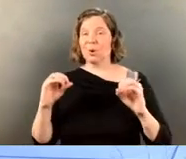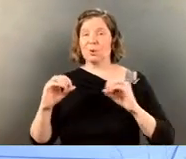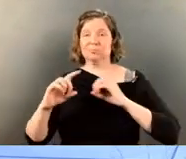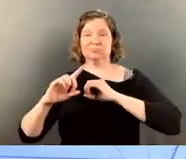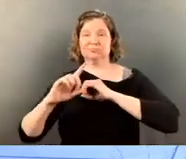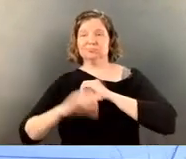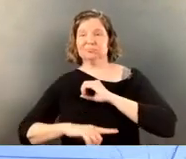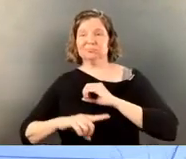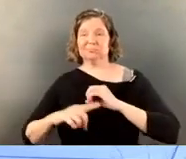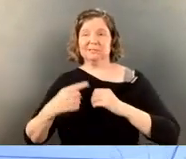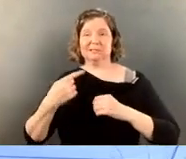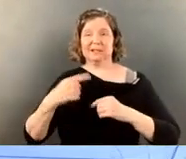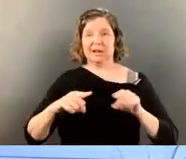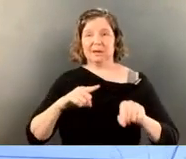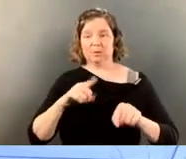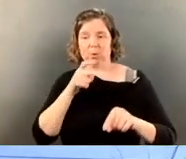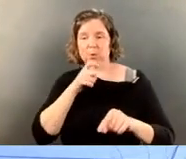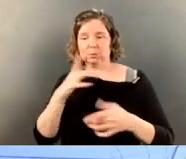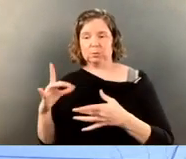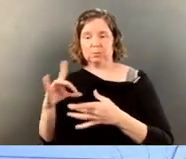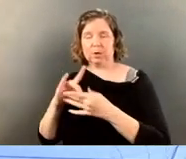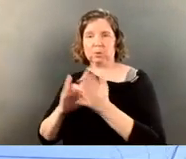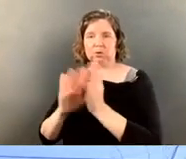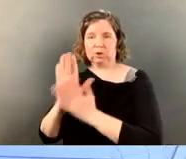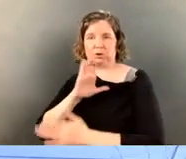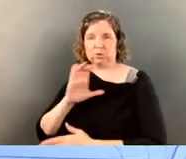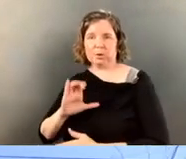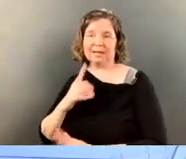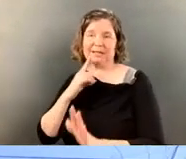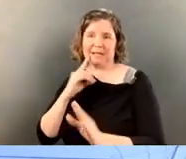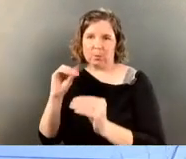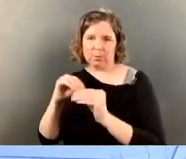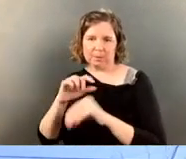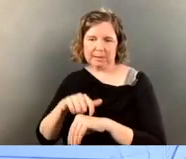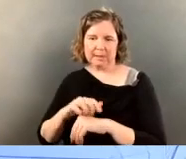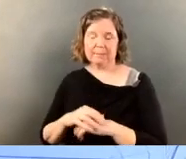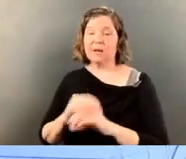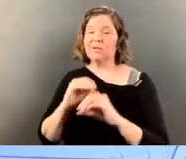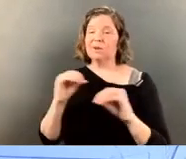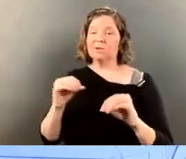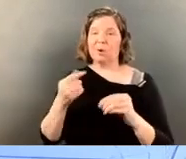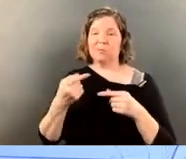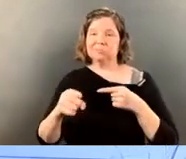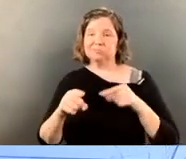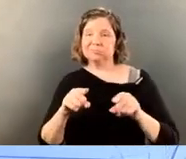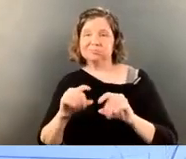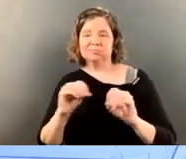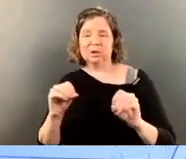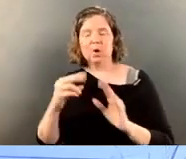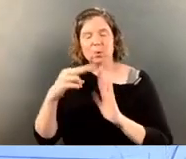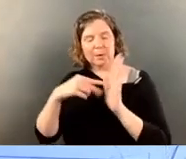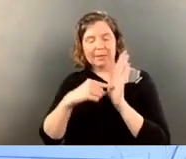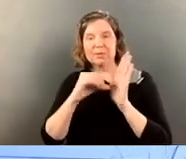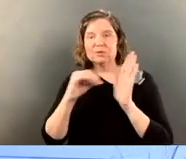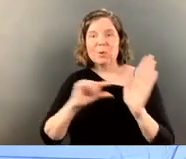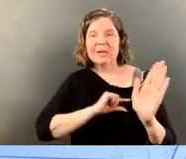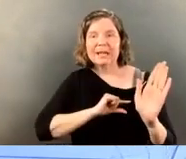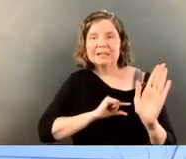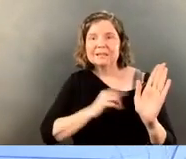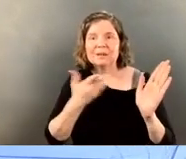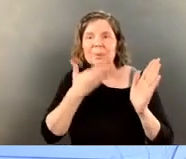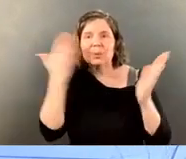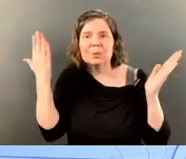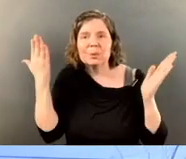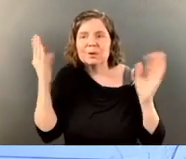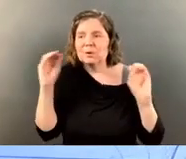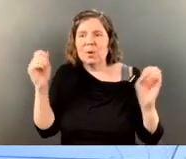condemnation for those who belong to Jesus Christ. I'll say it one more time. There is no condemnation. Read there. There's no guilt. There's